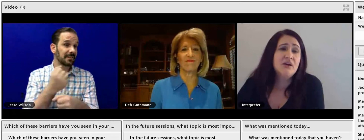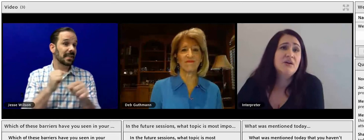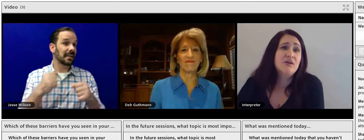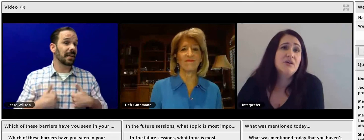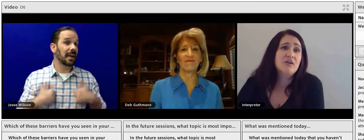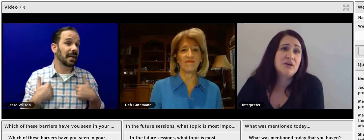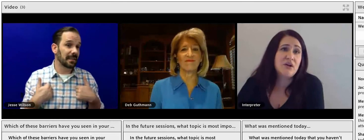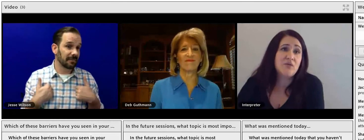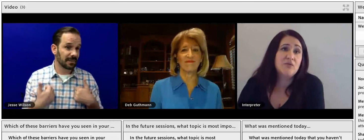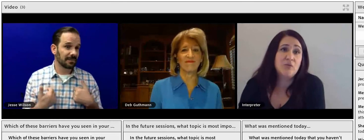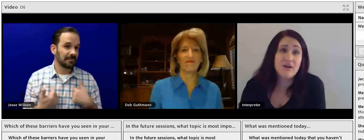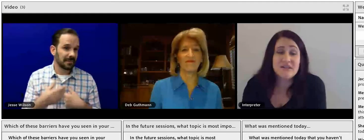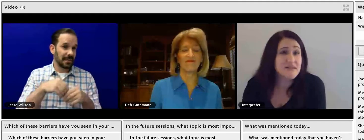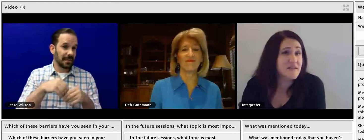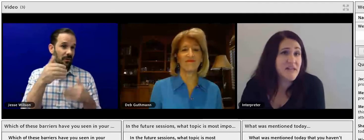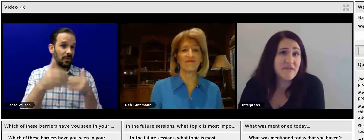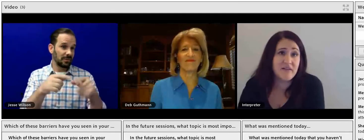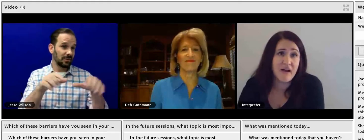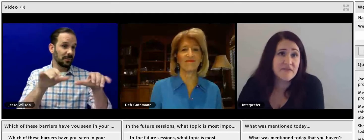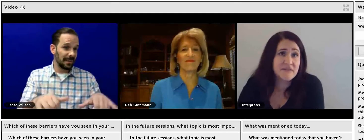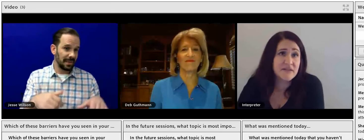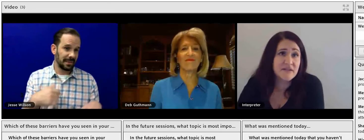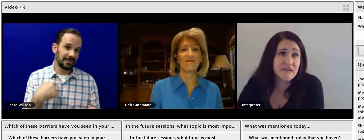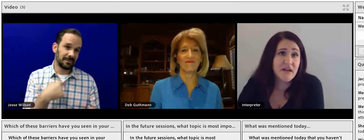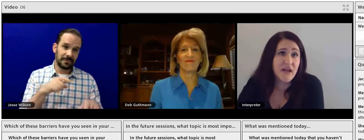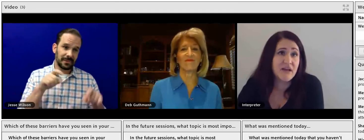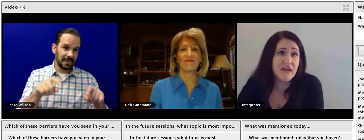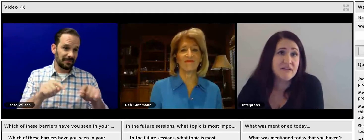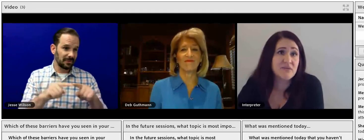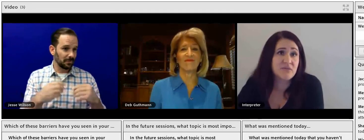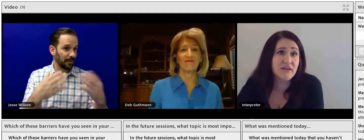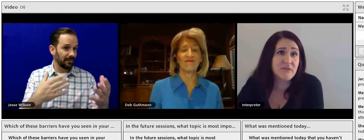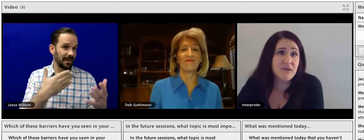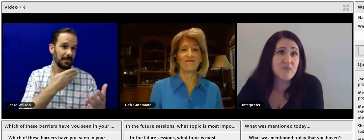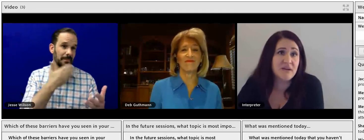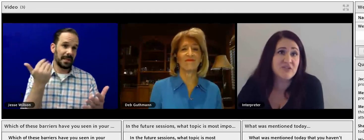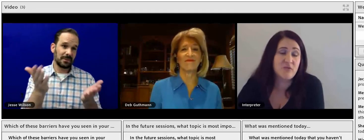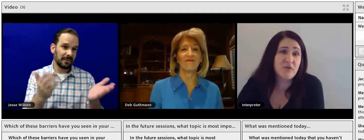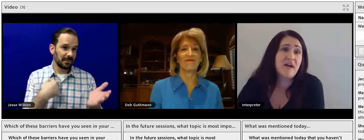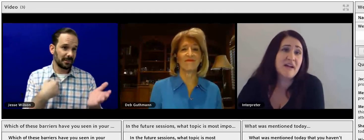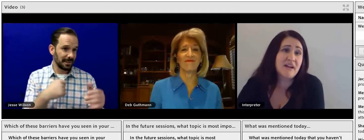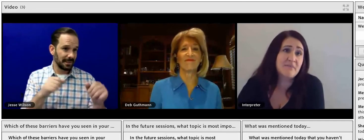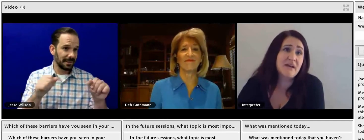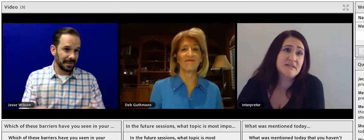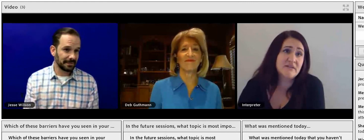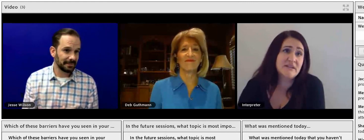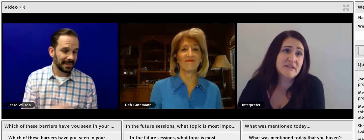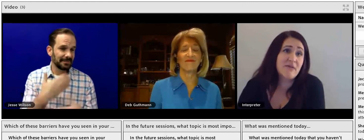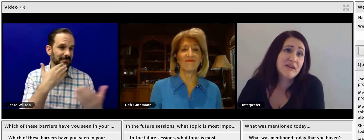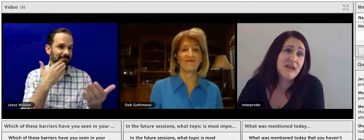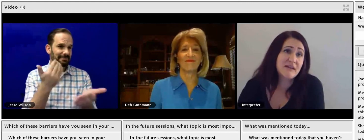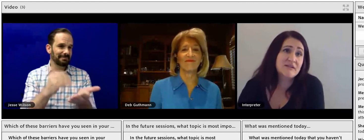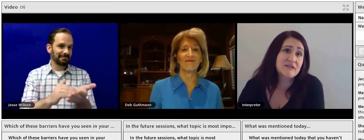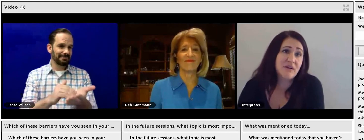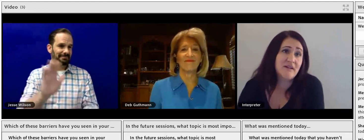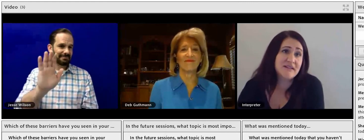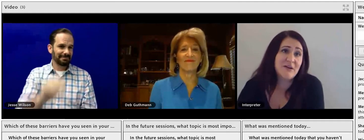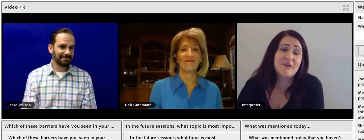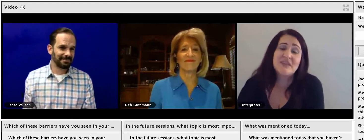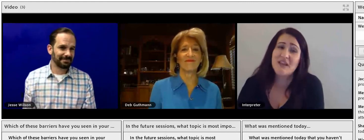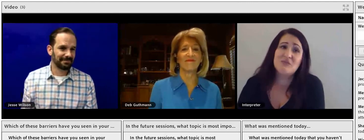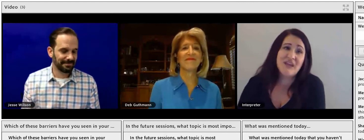really, you know, we're in the business of saving lives, and really we want to make sure that we're providing the best services that we can